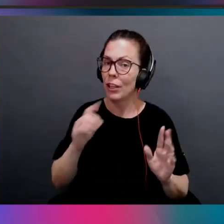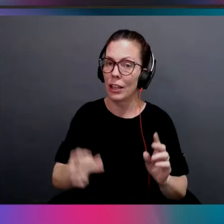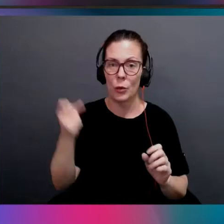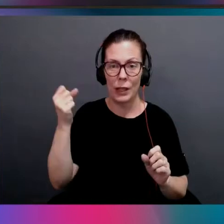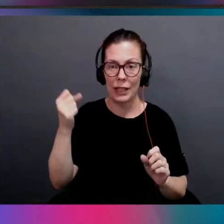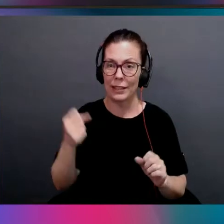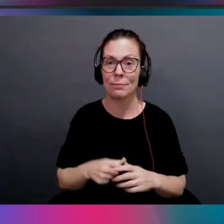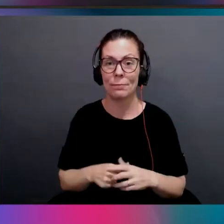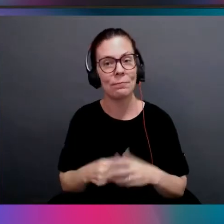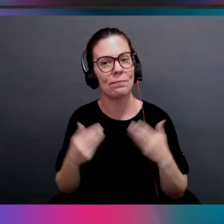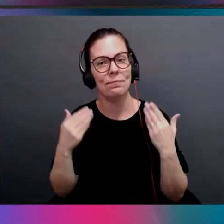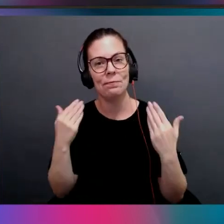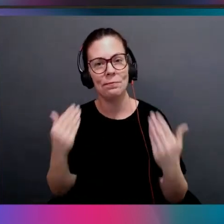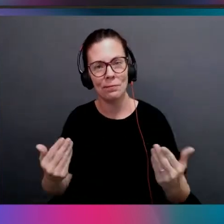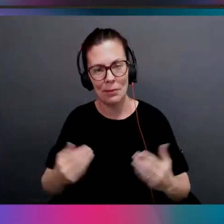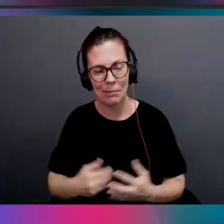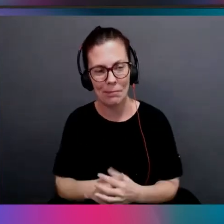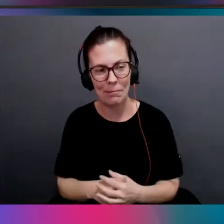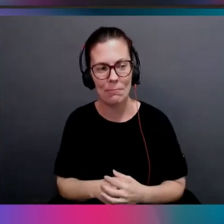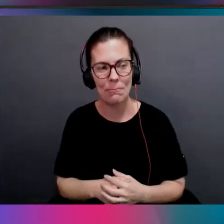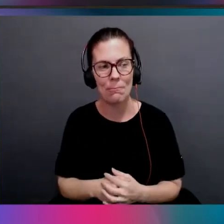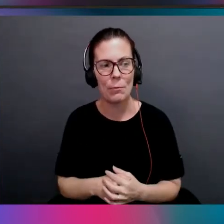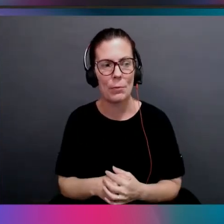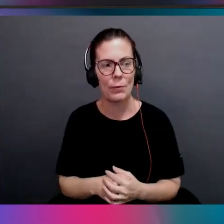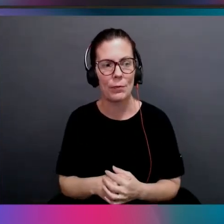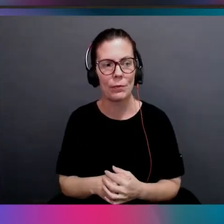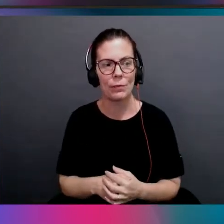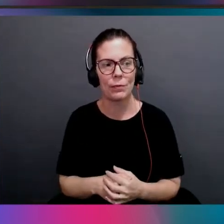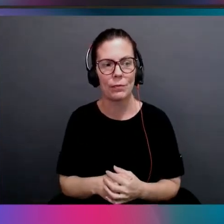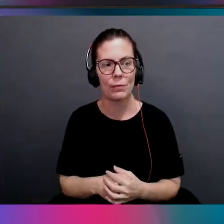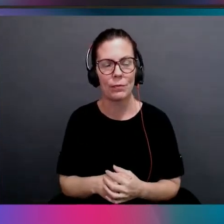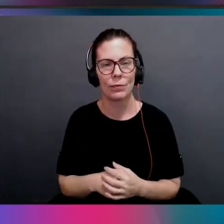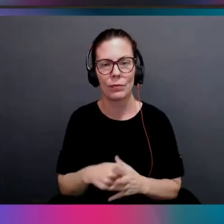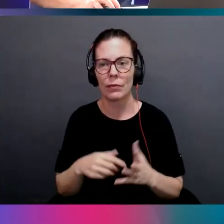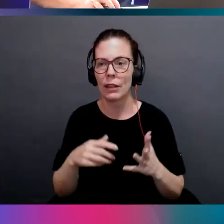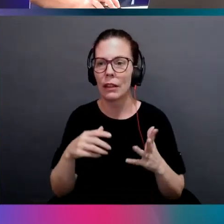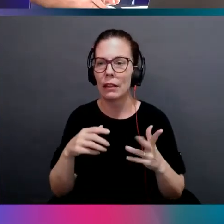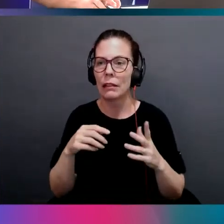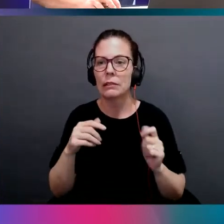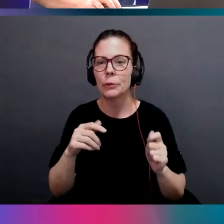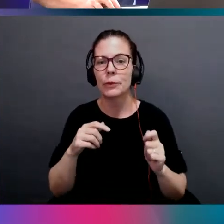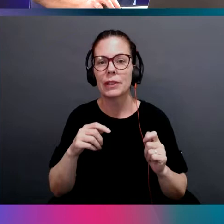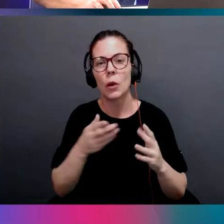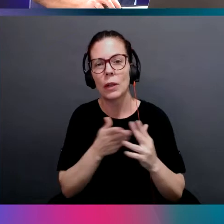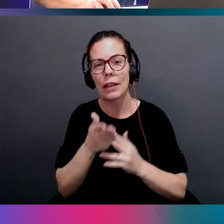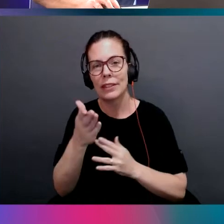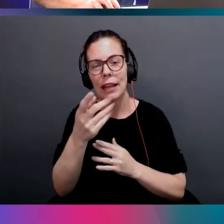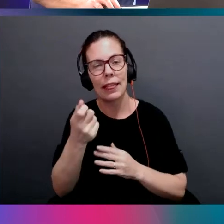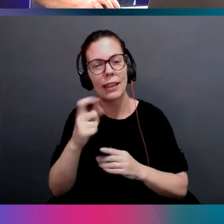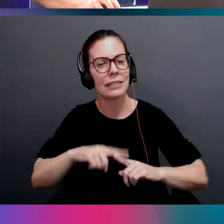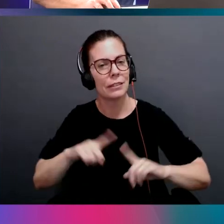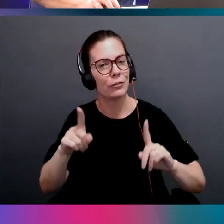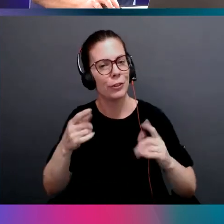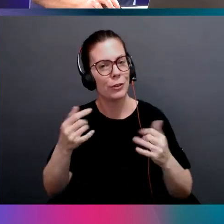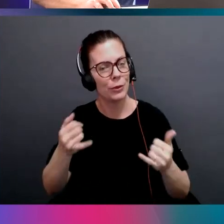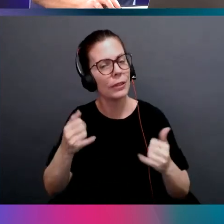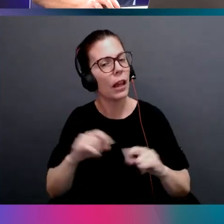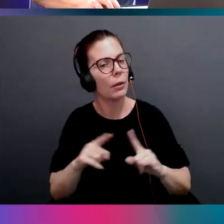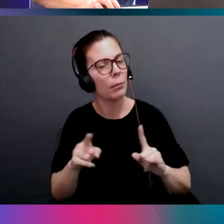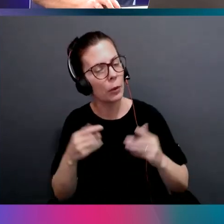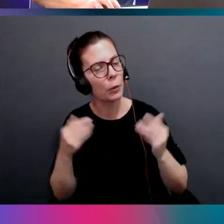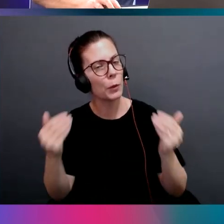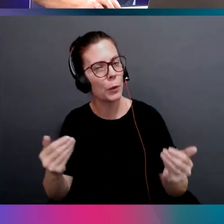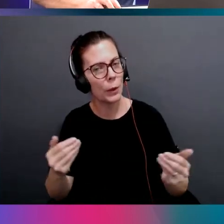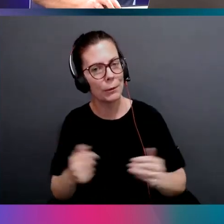let's jump into this. Hopefully, I'll be navigating things a little bit differently here today, but let's go ahead and do this.